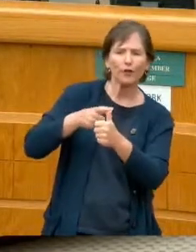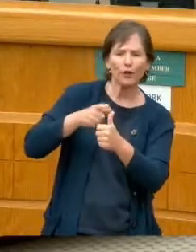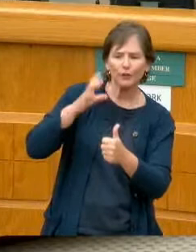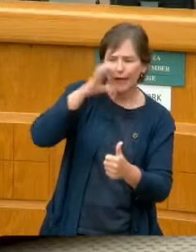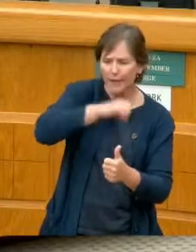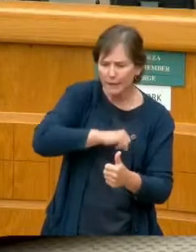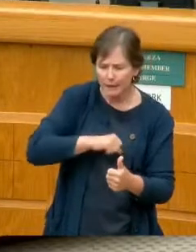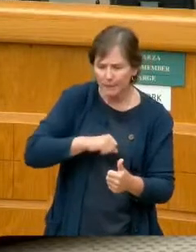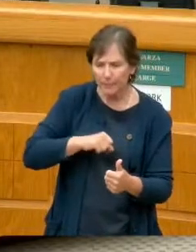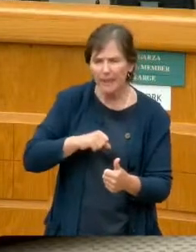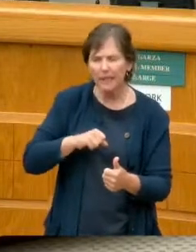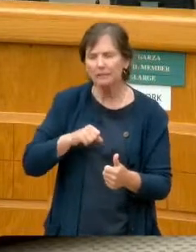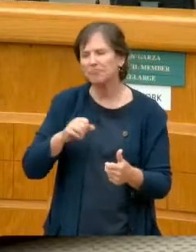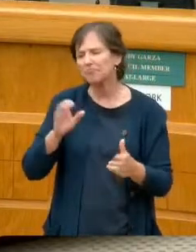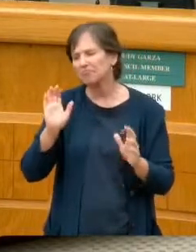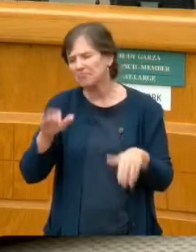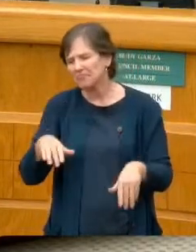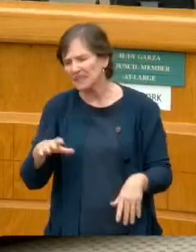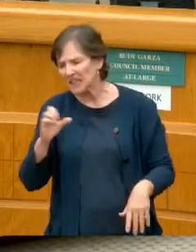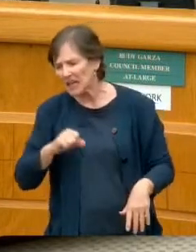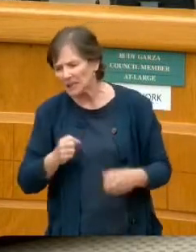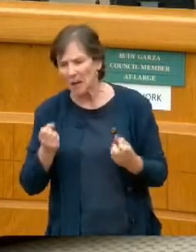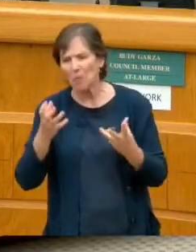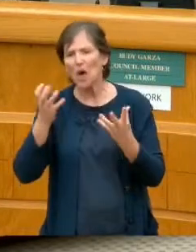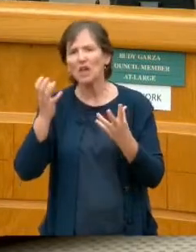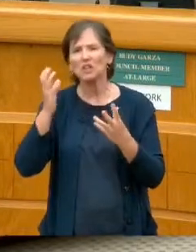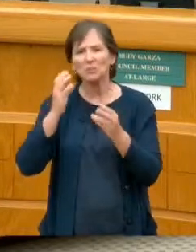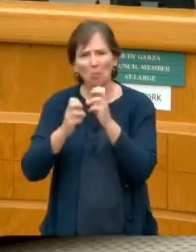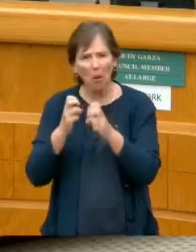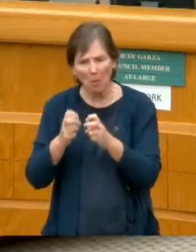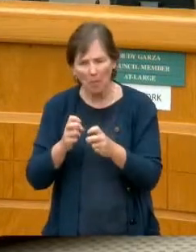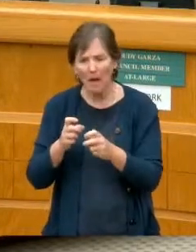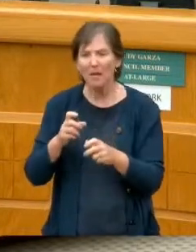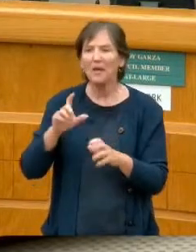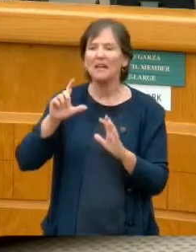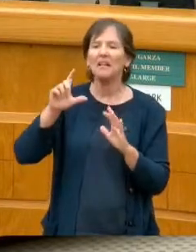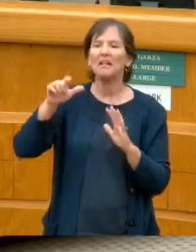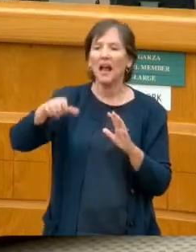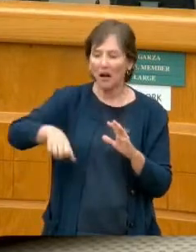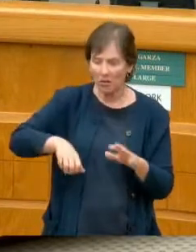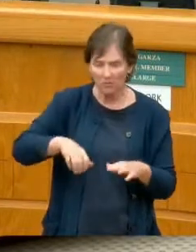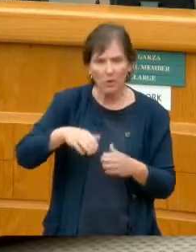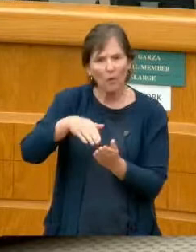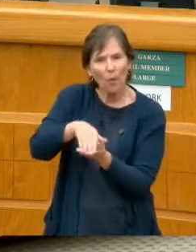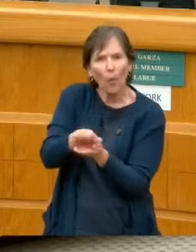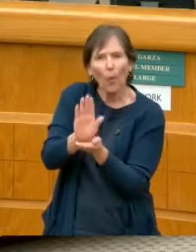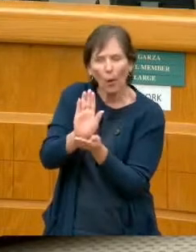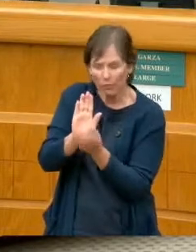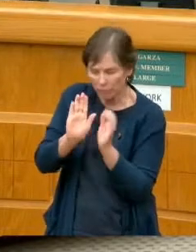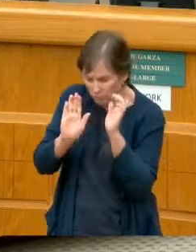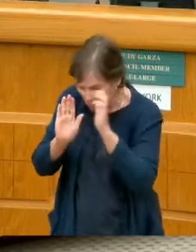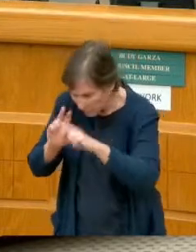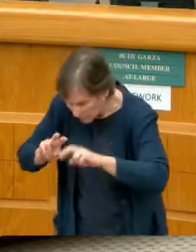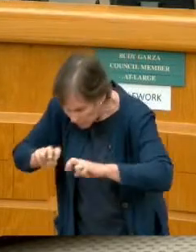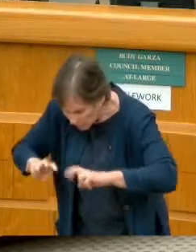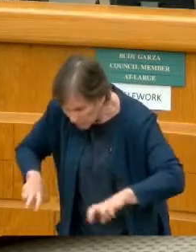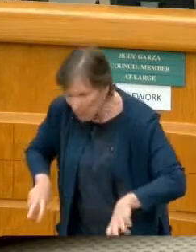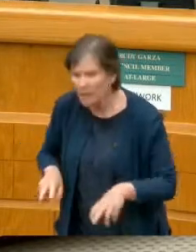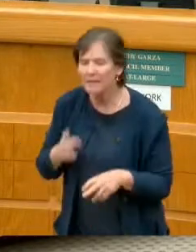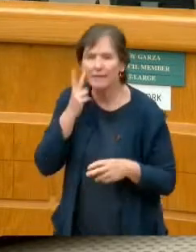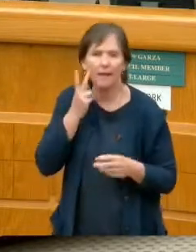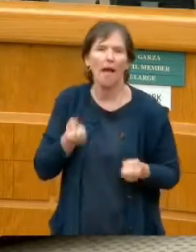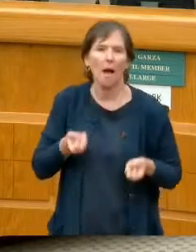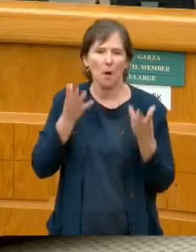into the hood, needs to dig a little deeper to understand the full extent of the damage. And I can tell you that based on preliminary